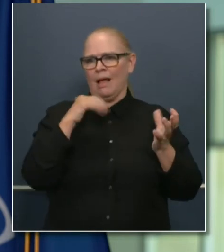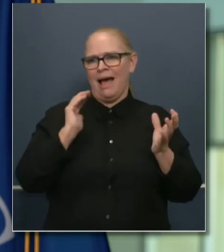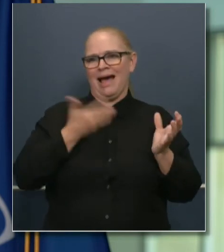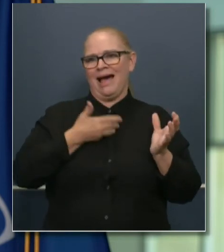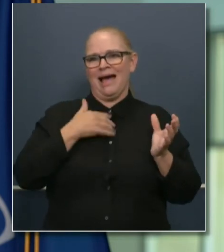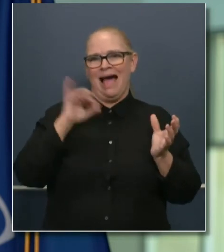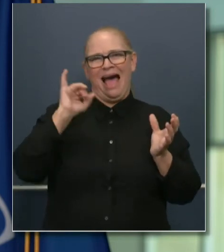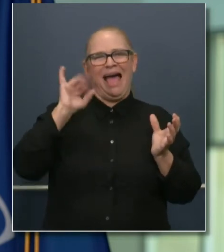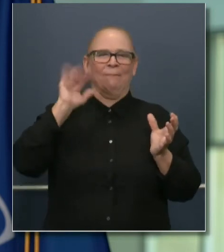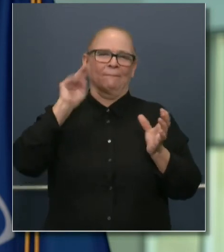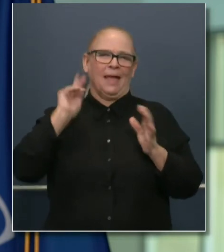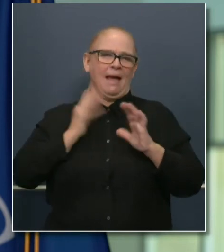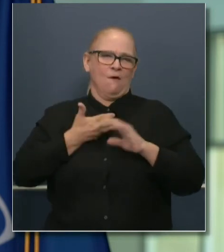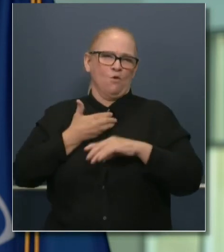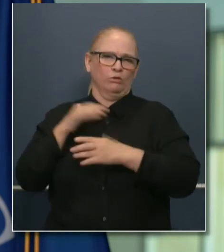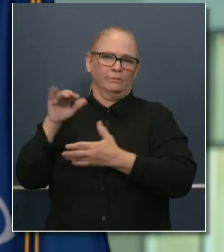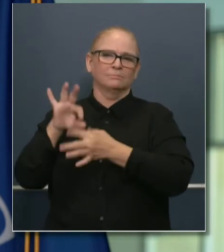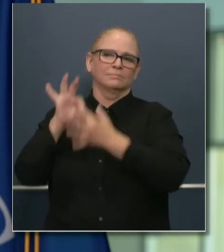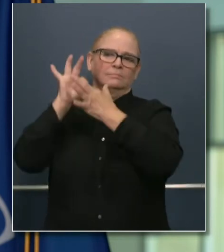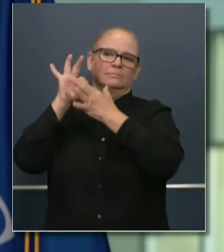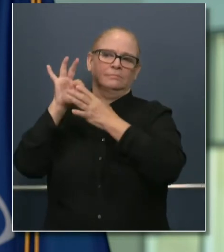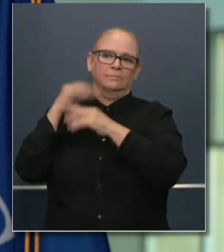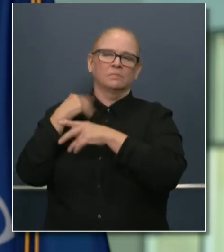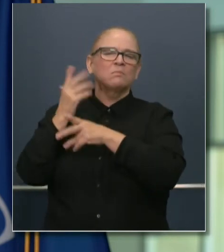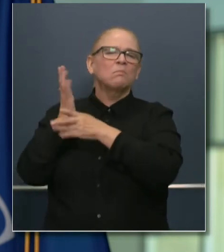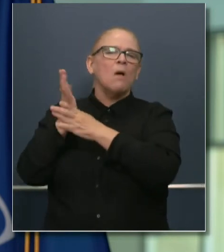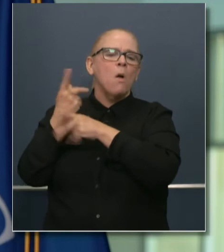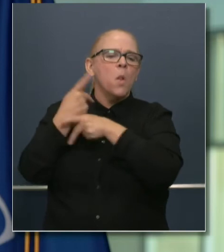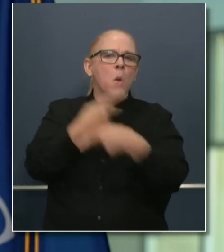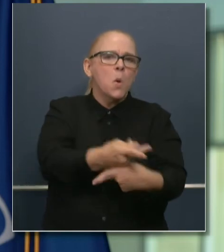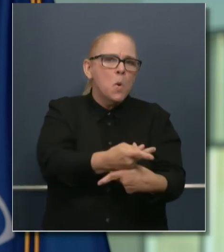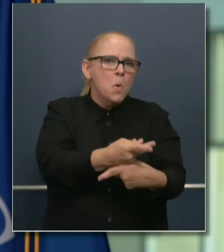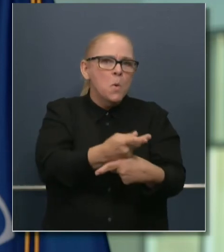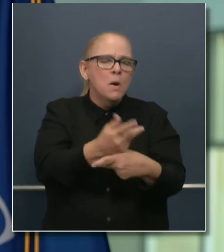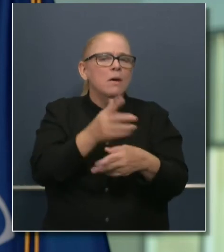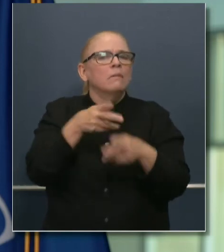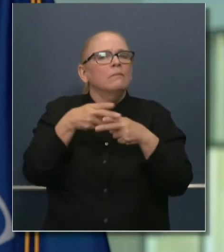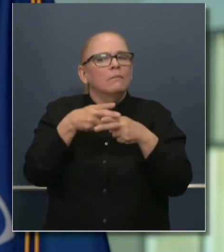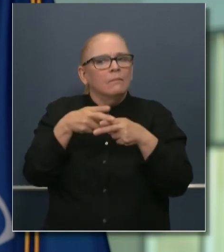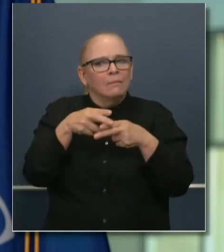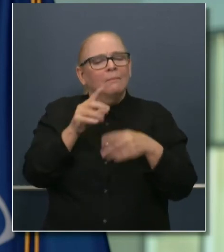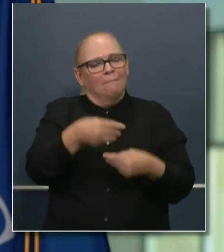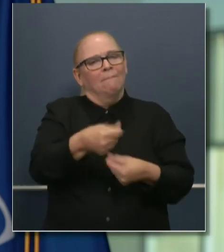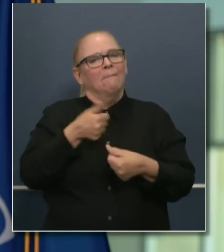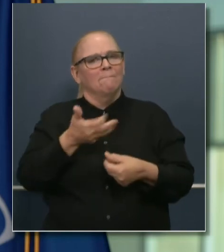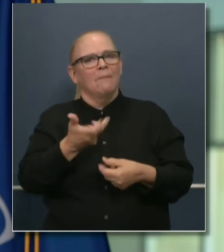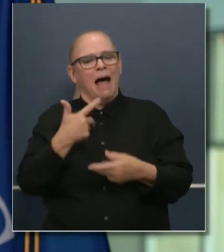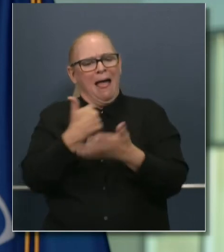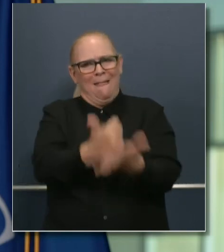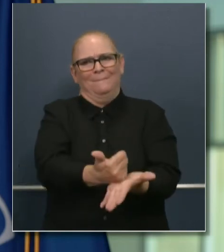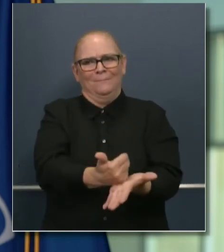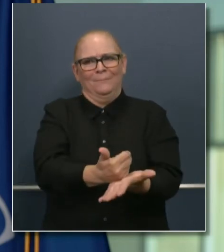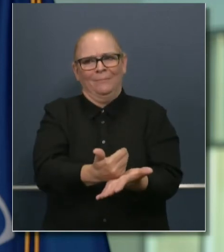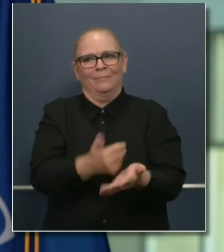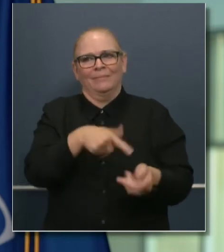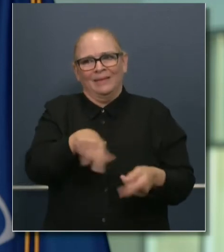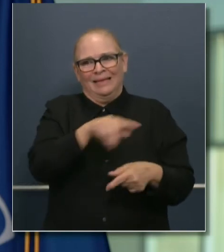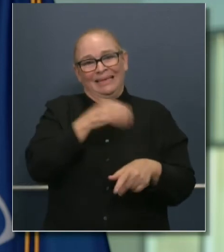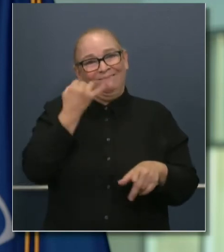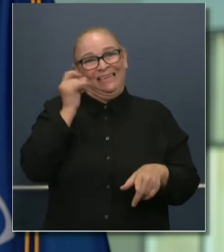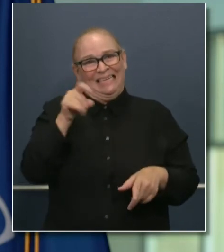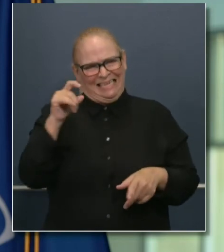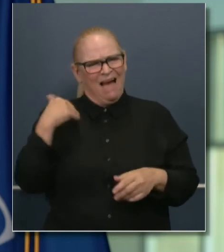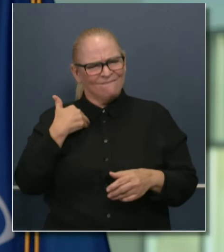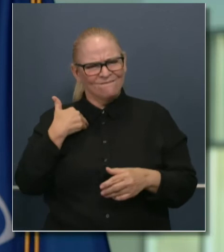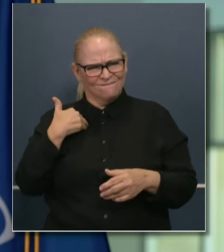a microloan program that we want to not only socialize and make more visible, but make available for